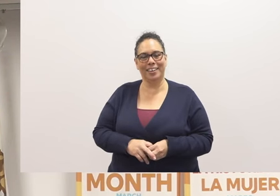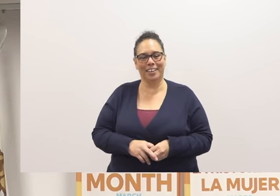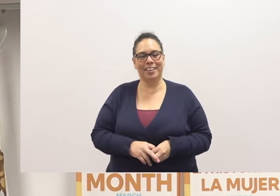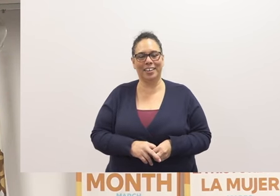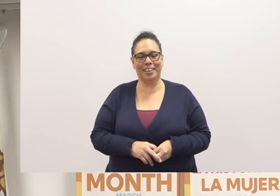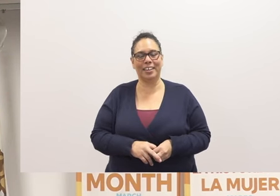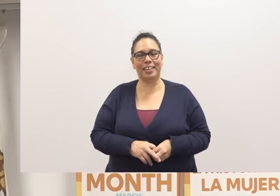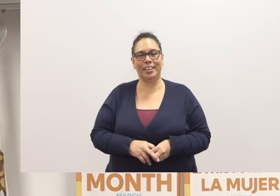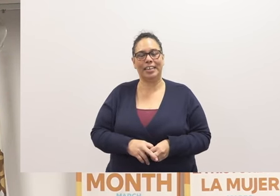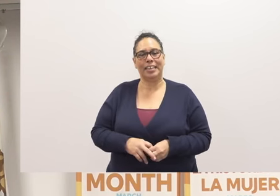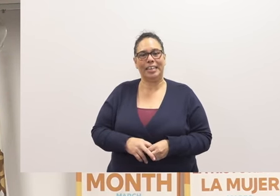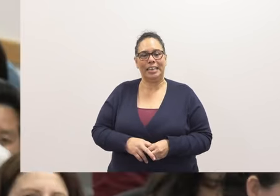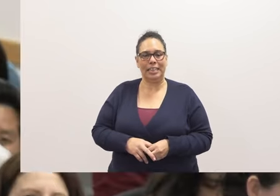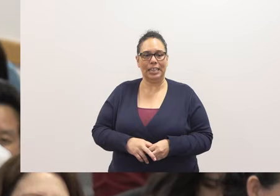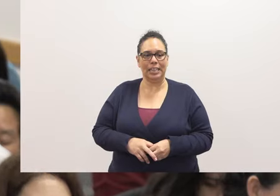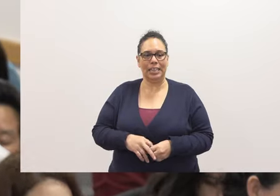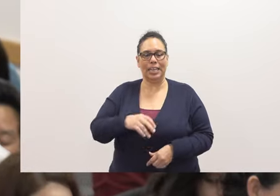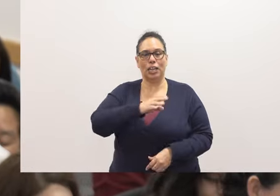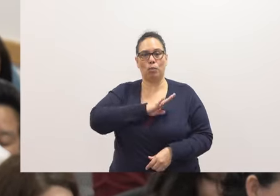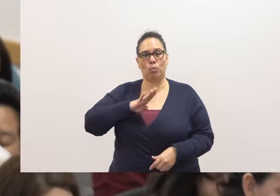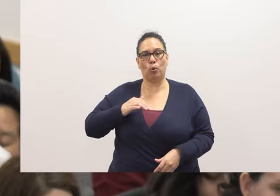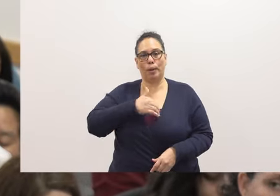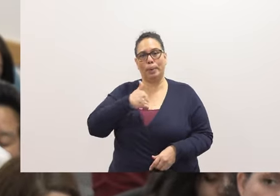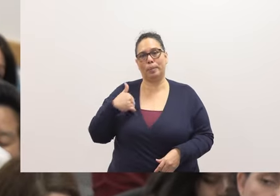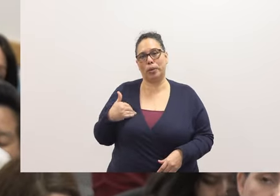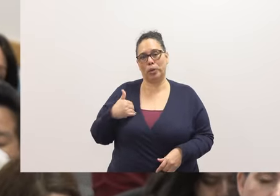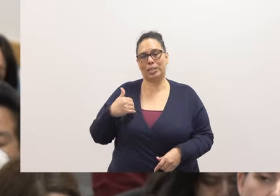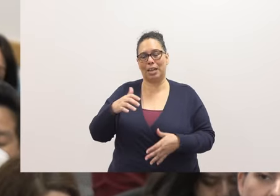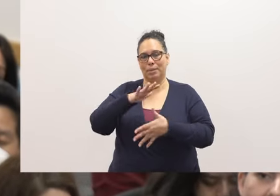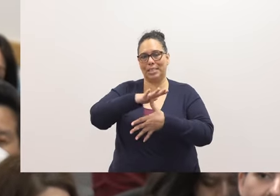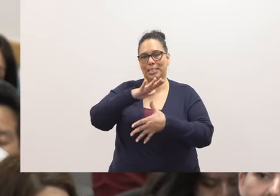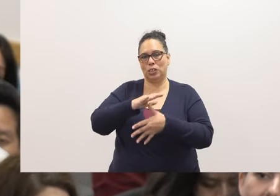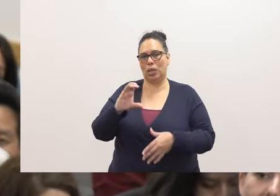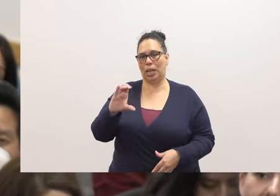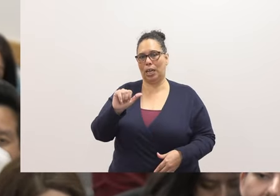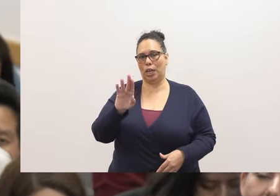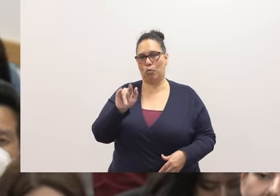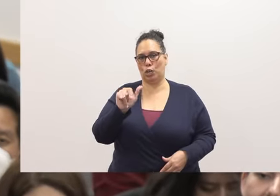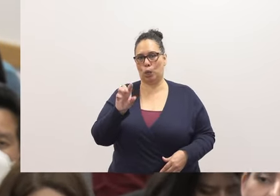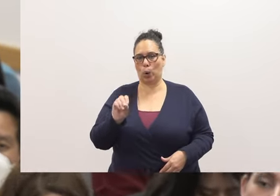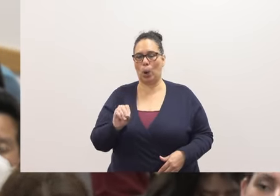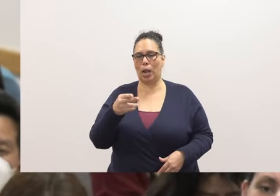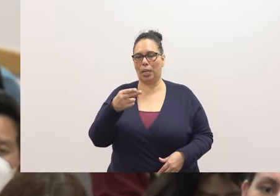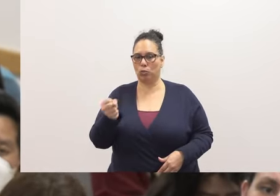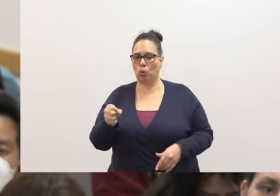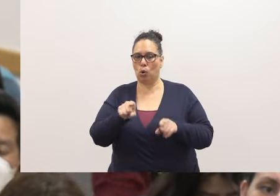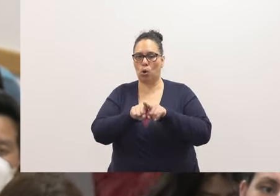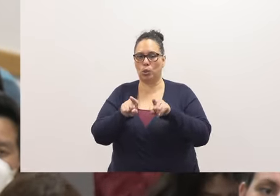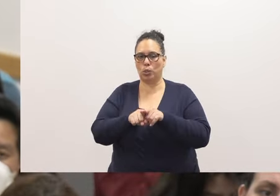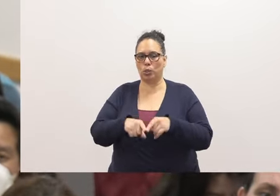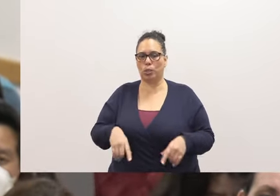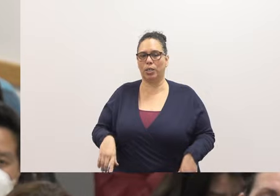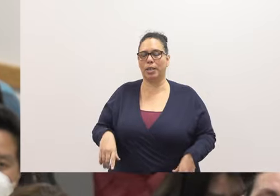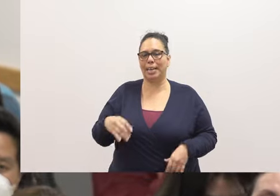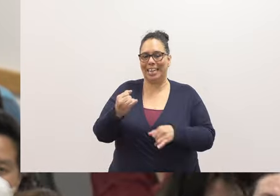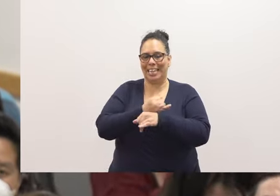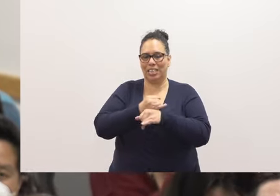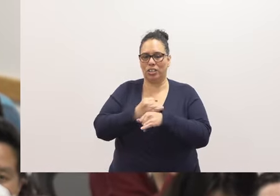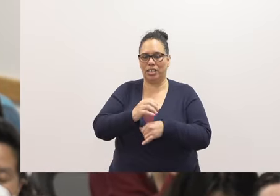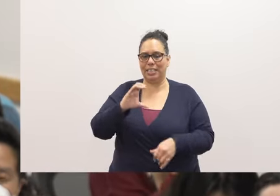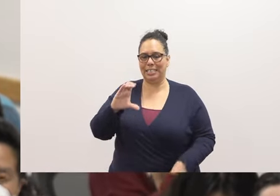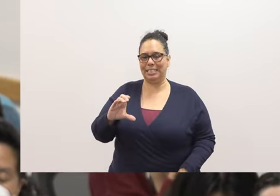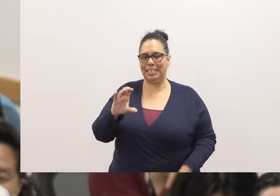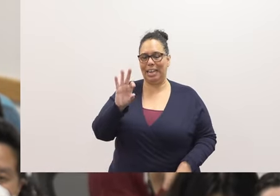Greetings, fellow board members. My name is Julius Bentley. I am a senior at Cabrillo High School. I am also a CFJ intern. I joined